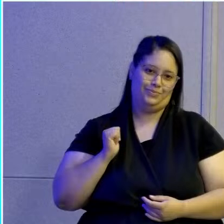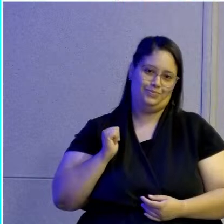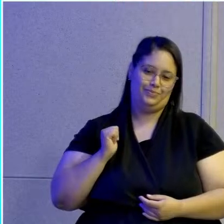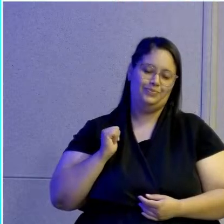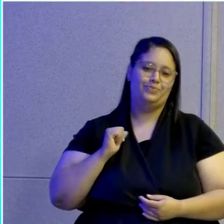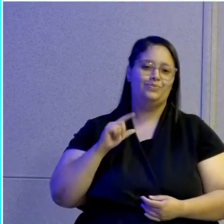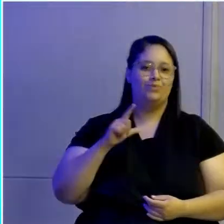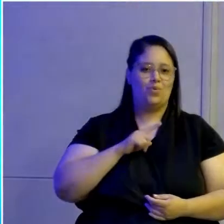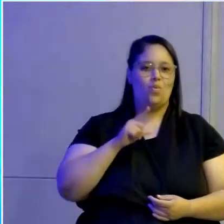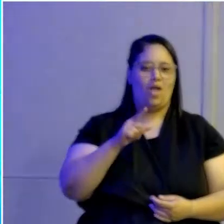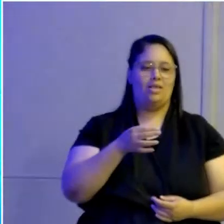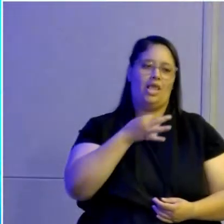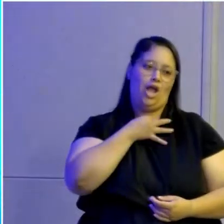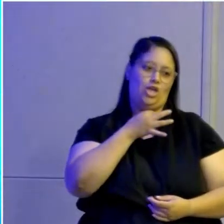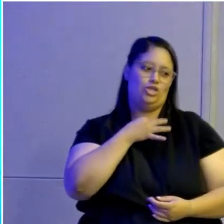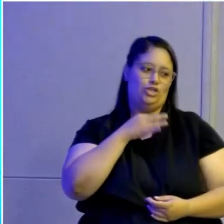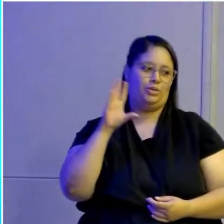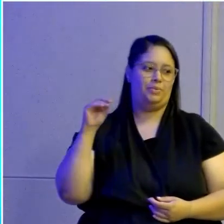because he was speaking in English.